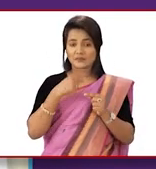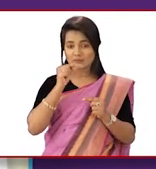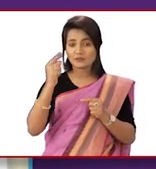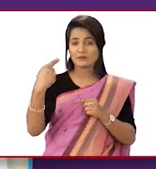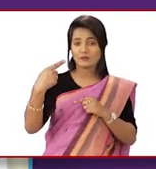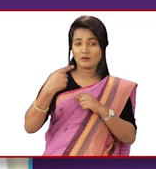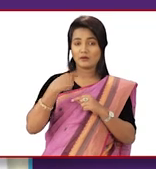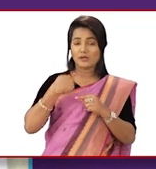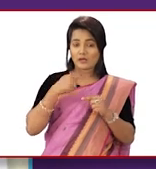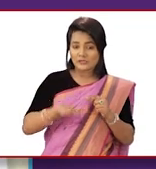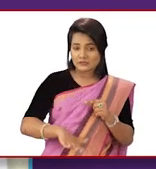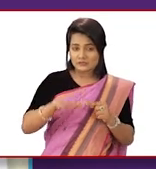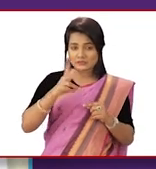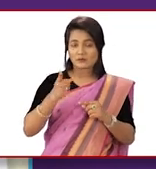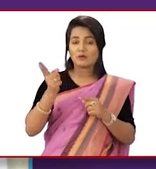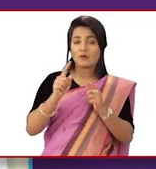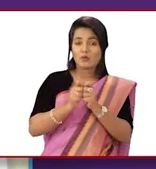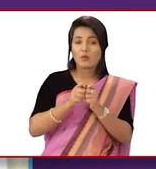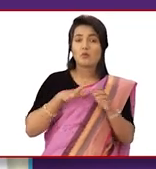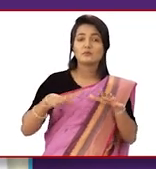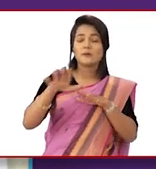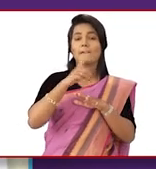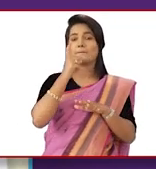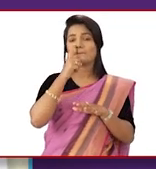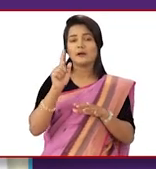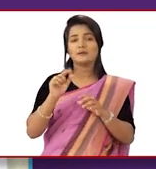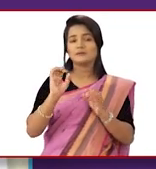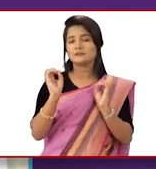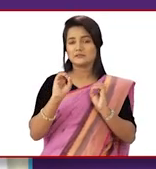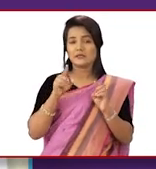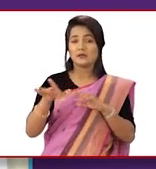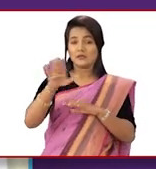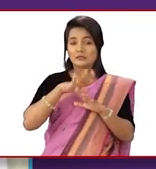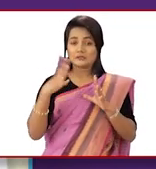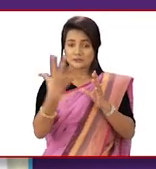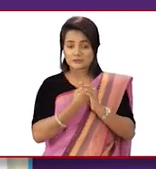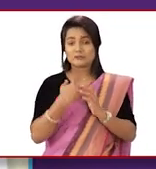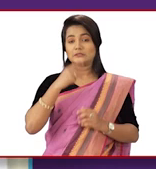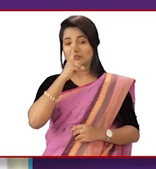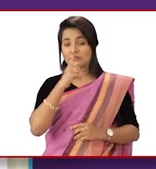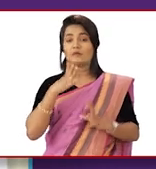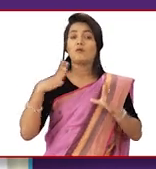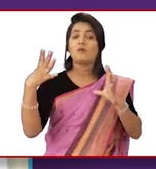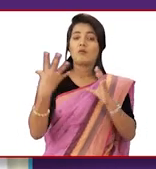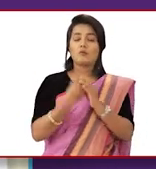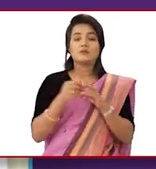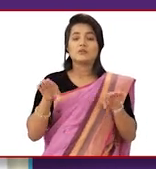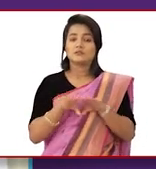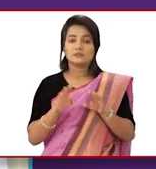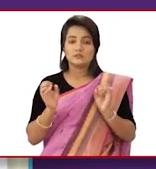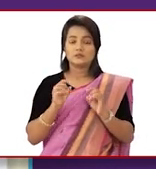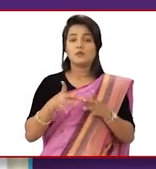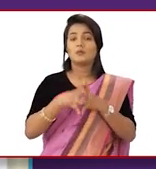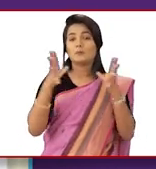did not have a lot of control and agency over her own life. She has had to endure a lot, did not have any agency to say no to a